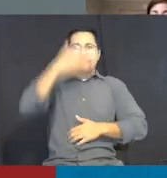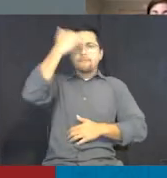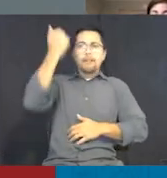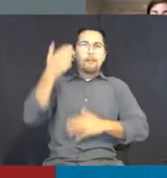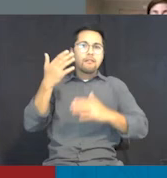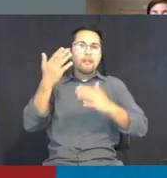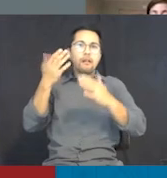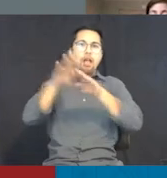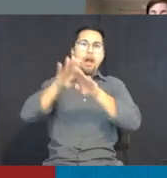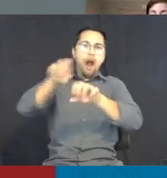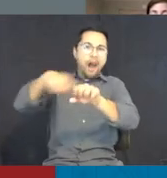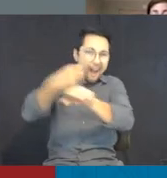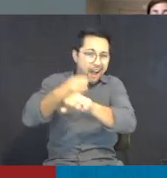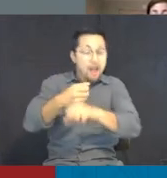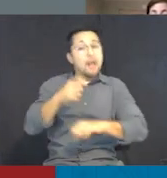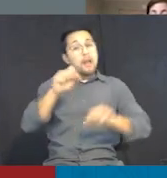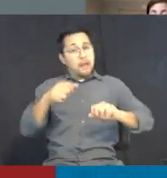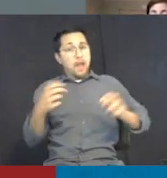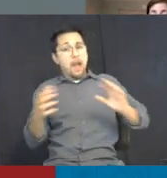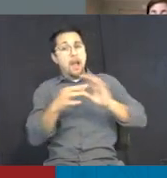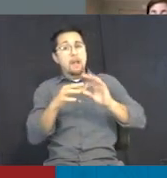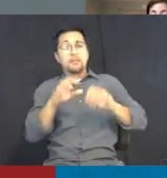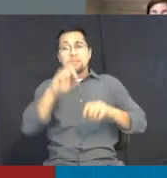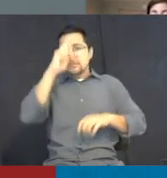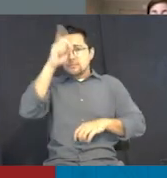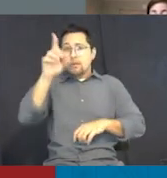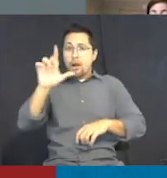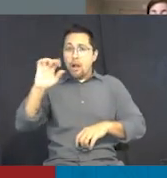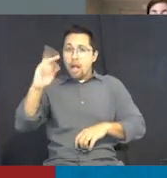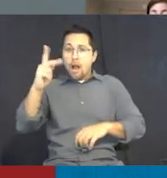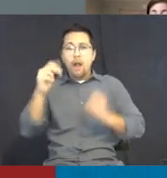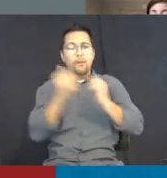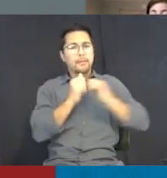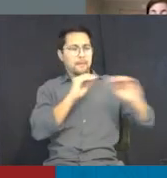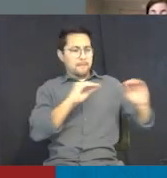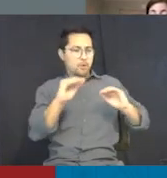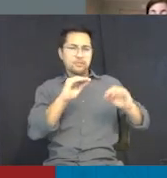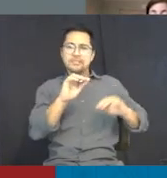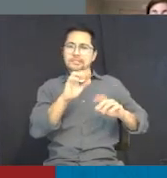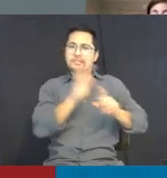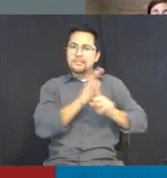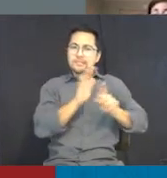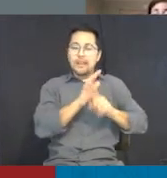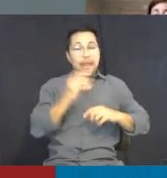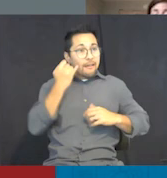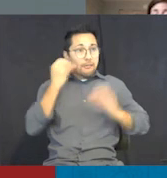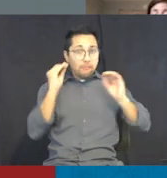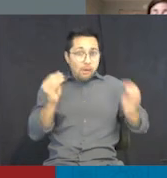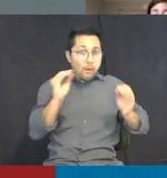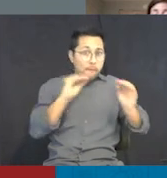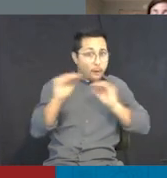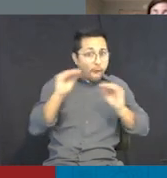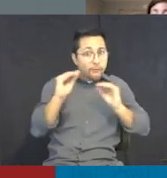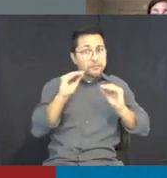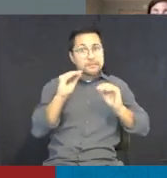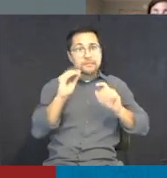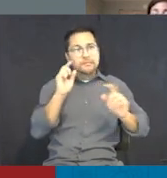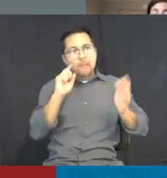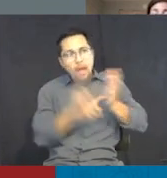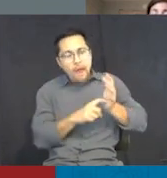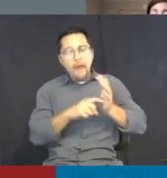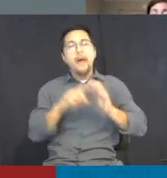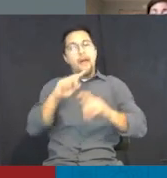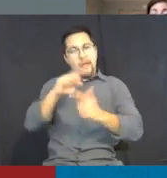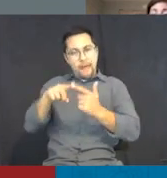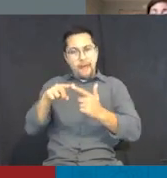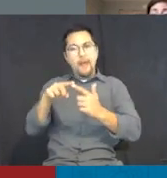Different environmental controls, some of which I've mentioned, is that Ecobee thermostat, an automatic door opener or